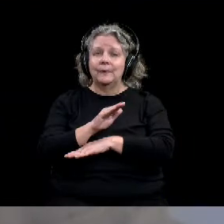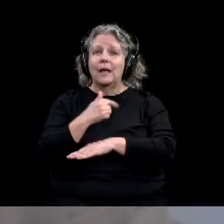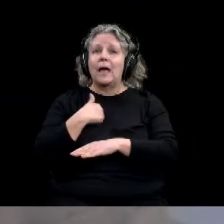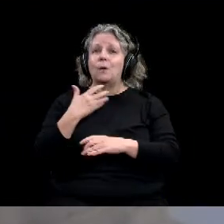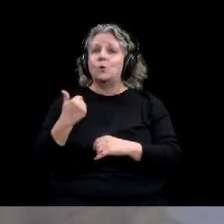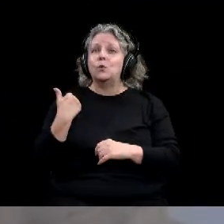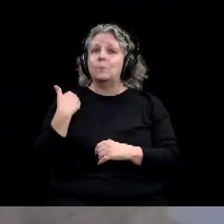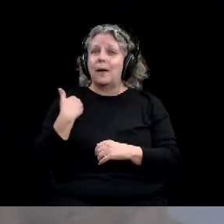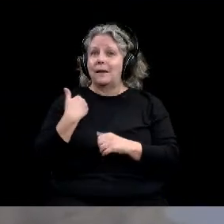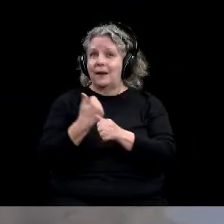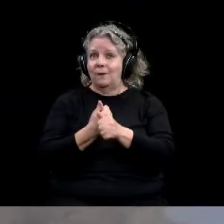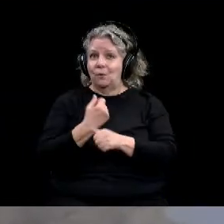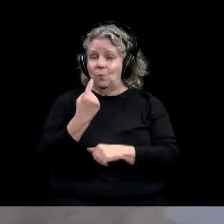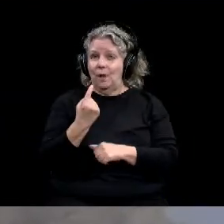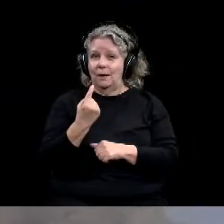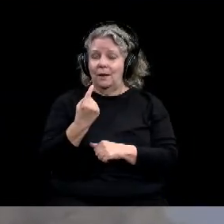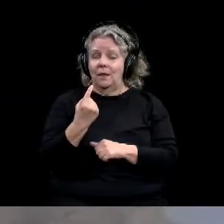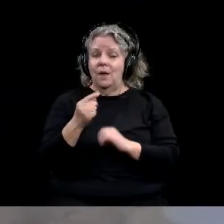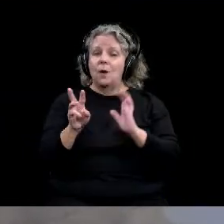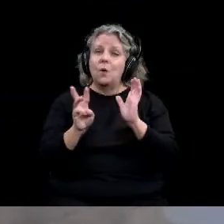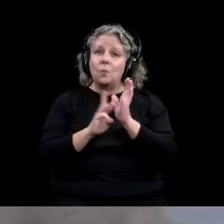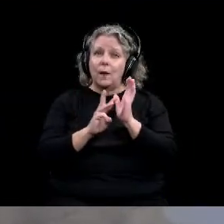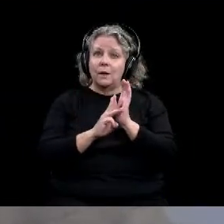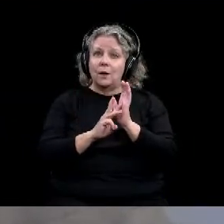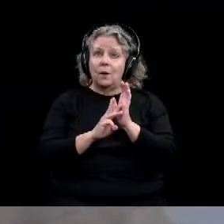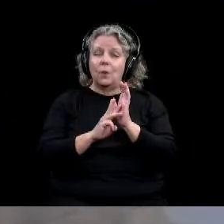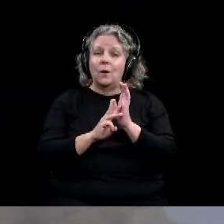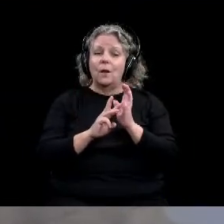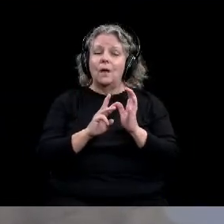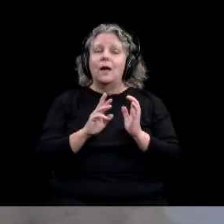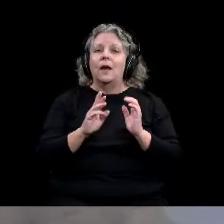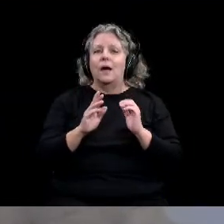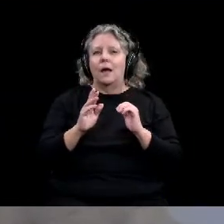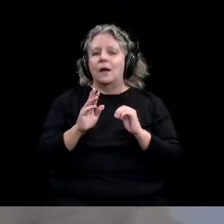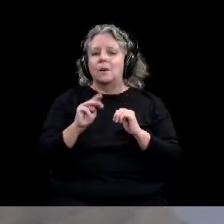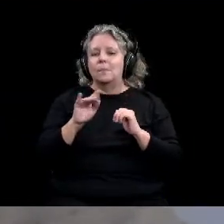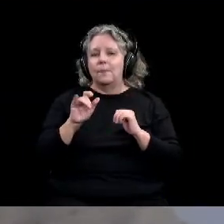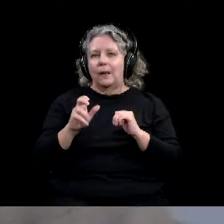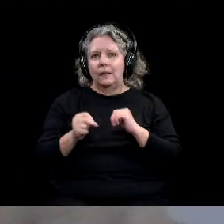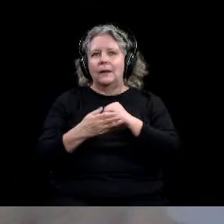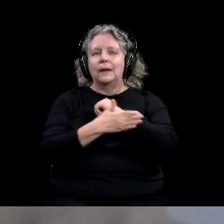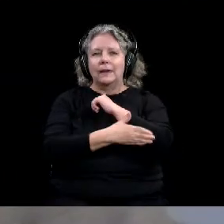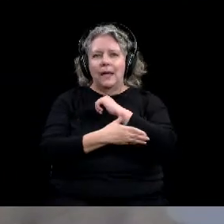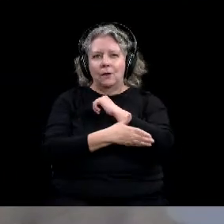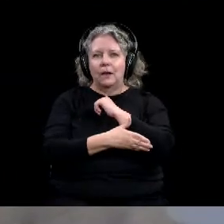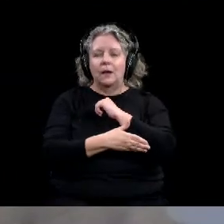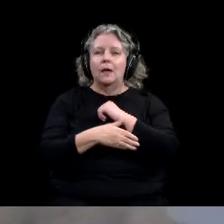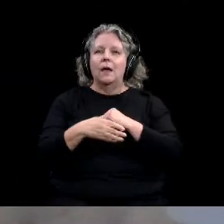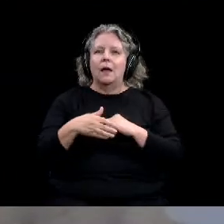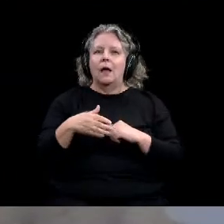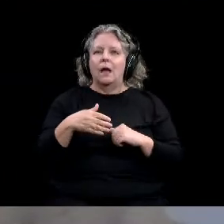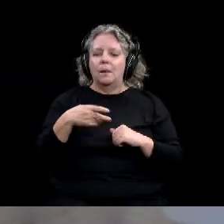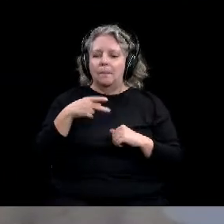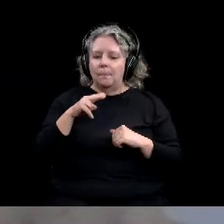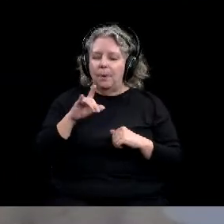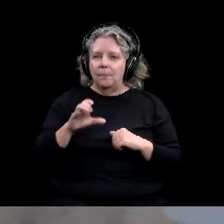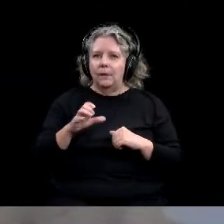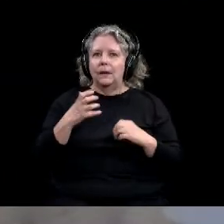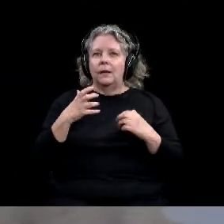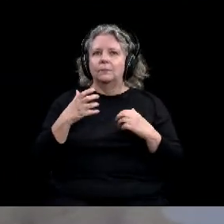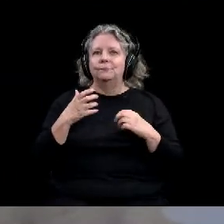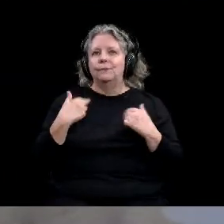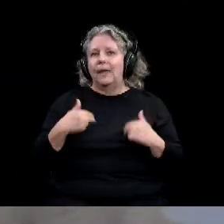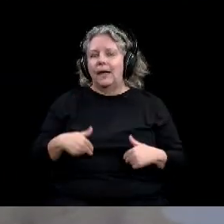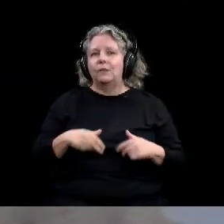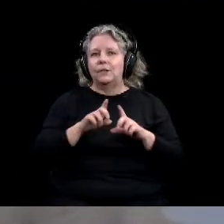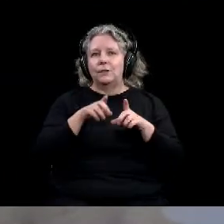McLennan County Public Health District is a vaccine hub for the state. The expectations of the hub program